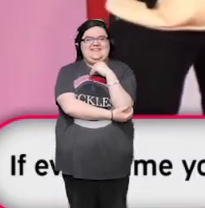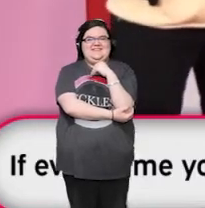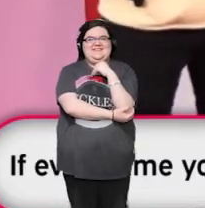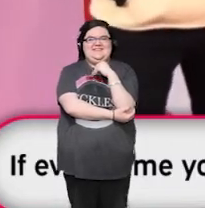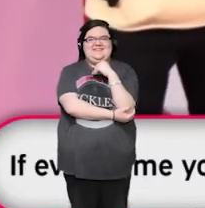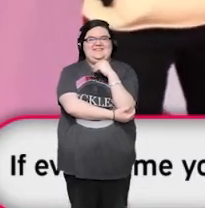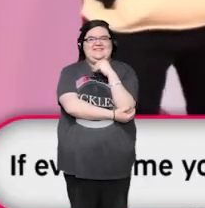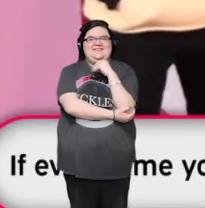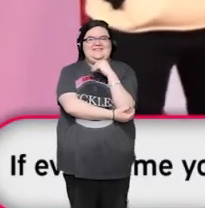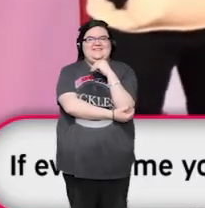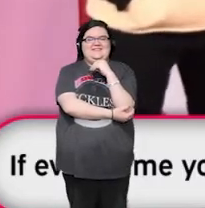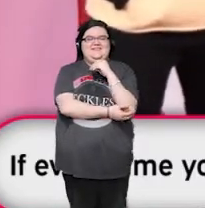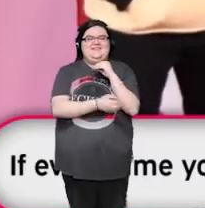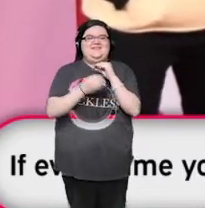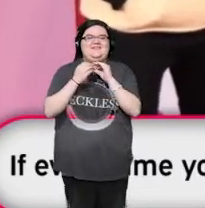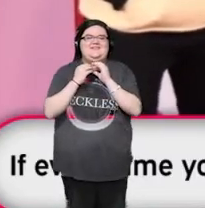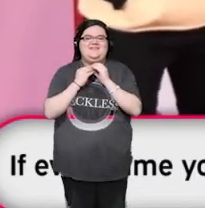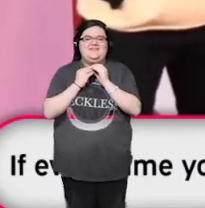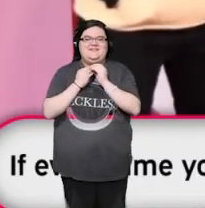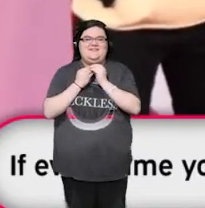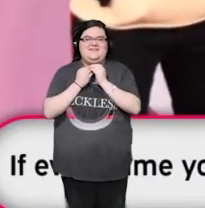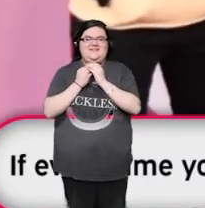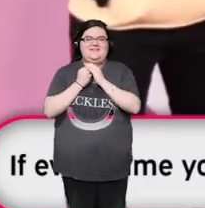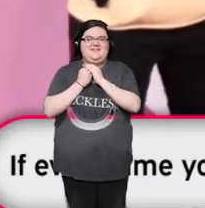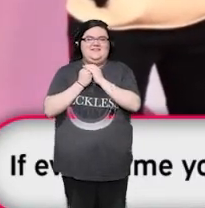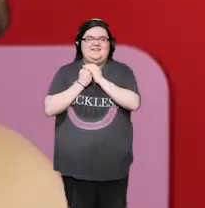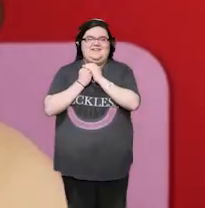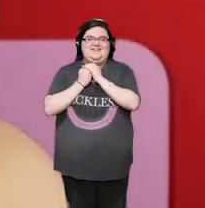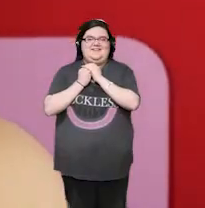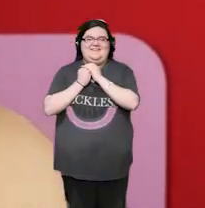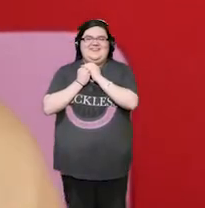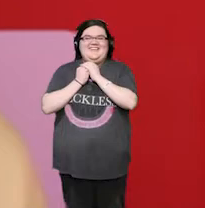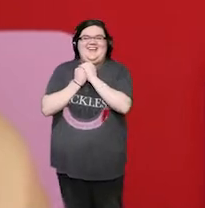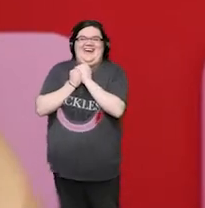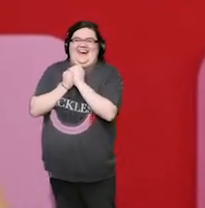you know those random bonus you get all the time? That's what I'm saying. Yeah.